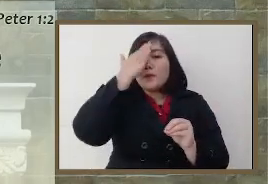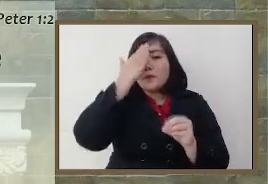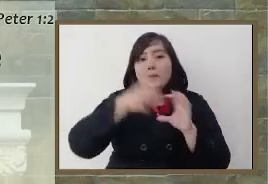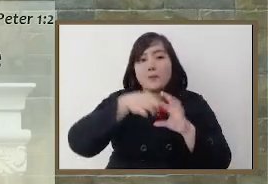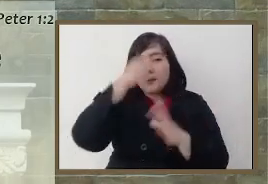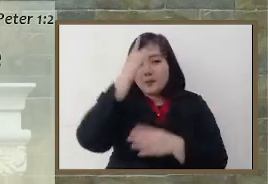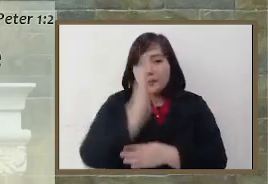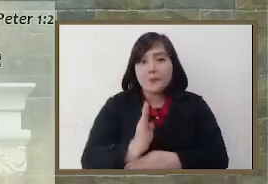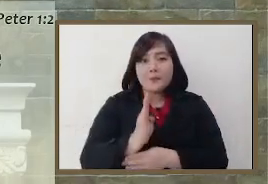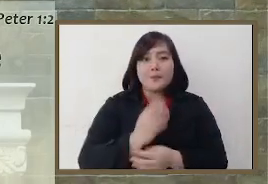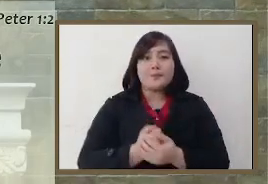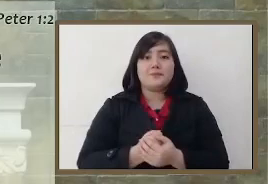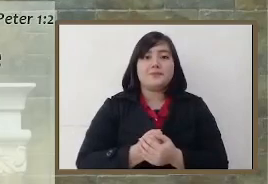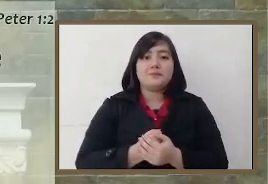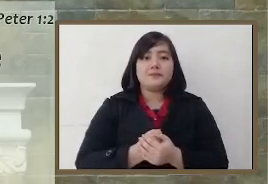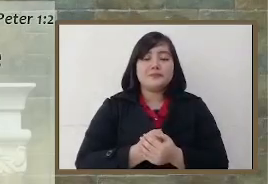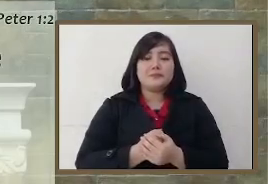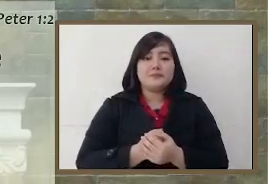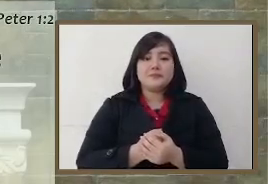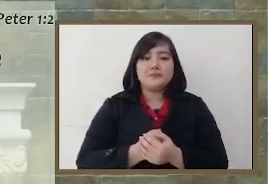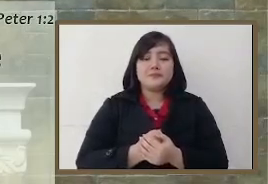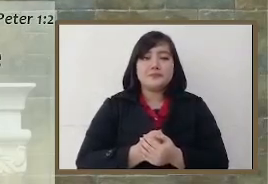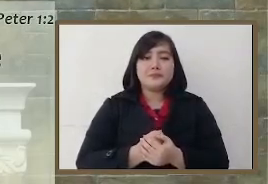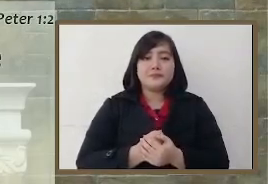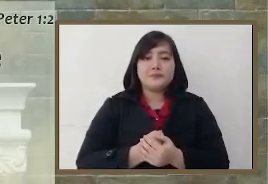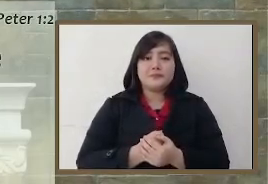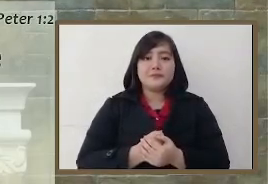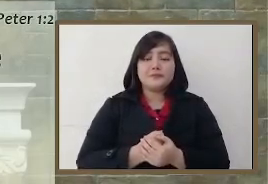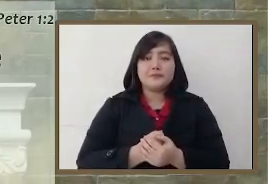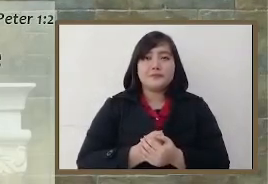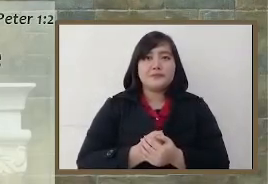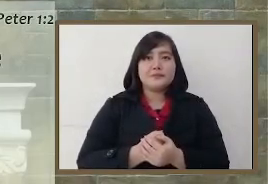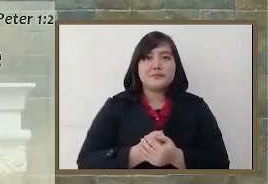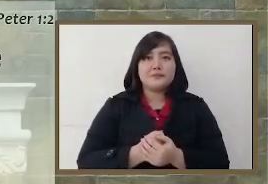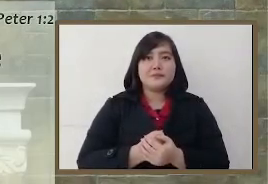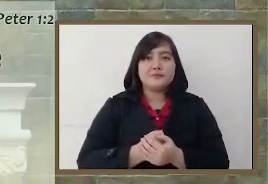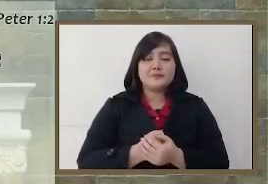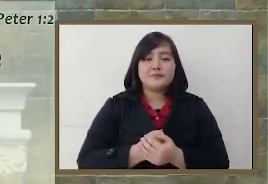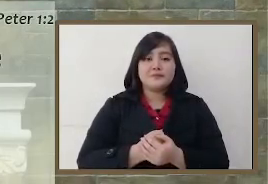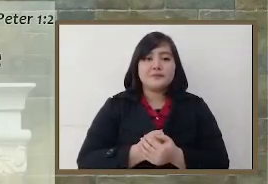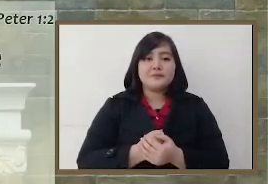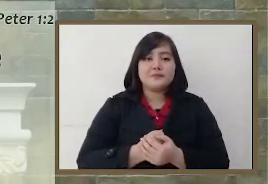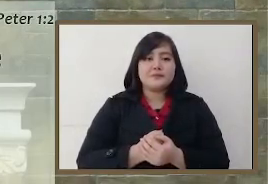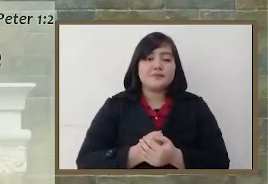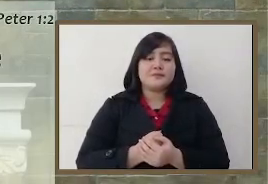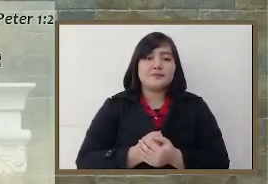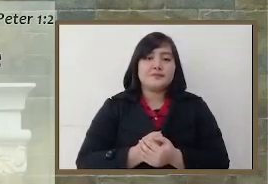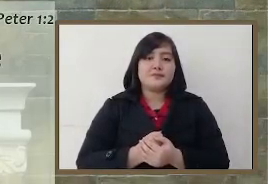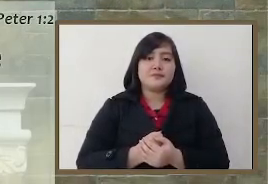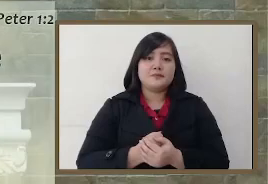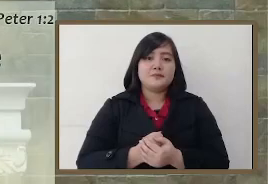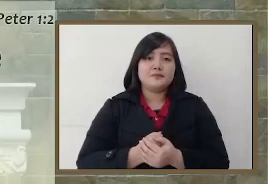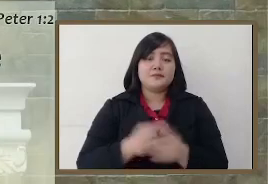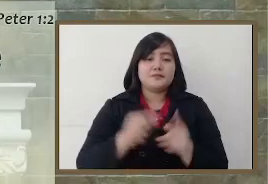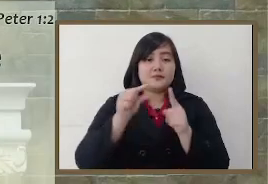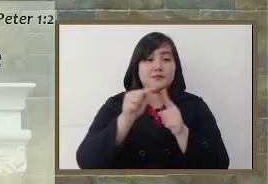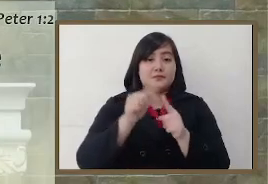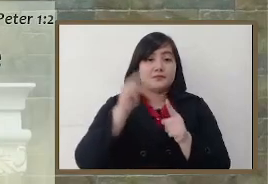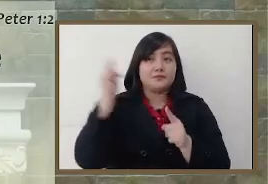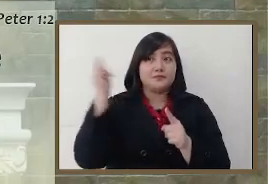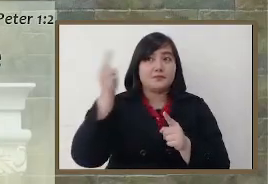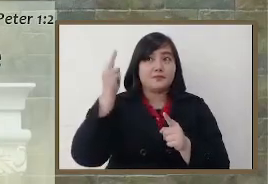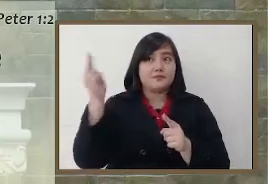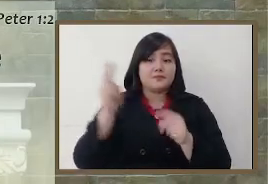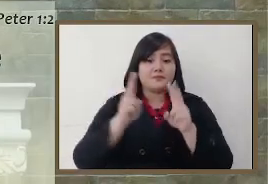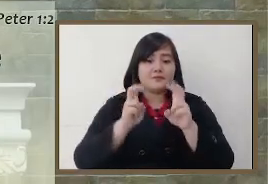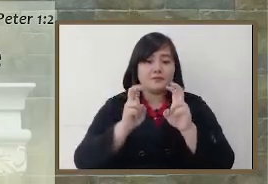You see, now, the words, the word na ginamit dito mo pati is through. Pag sinabi